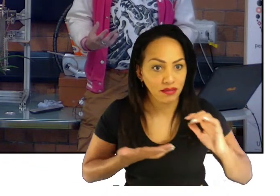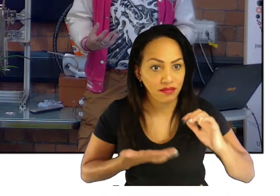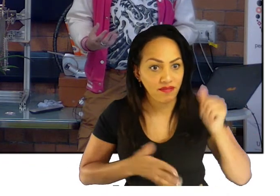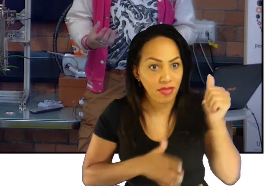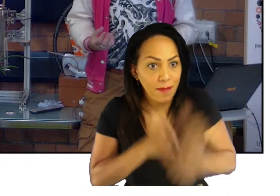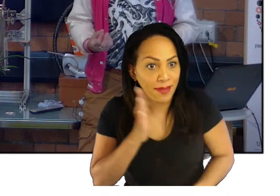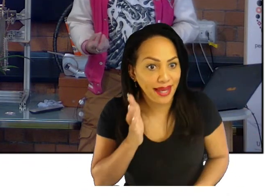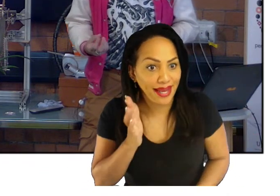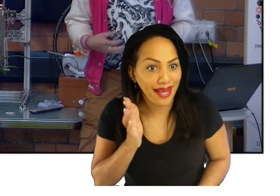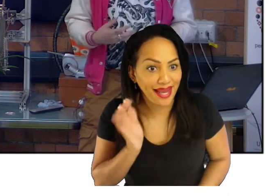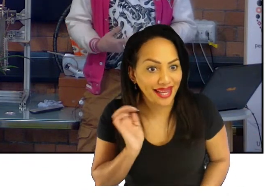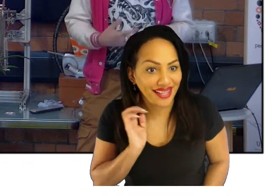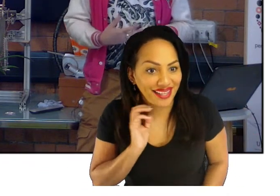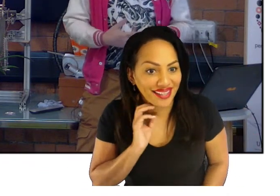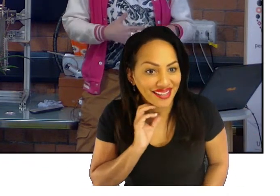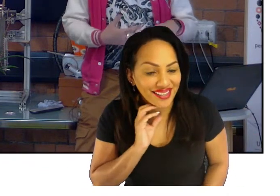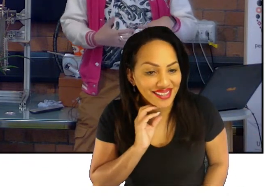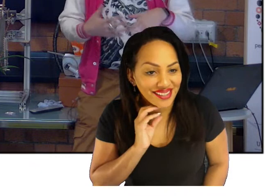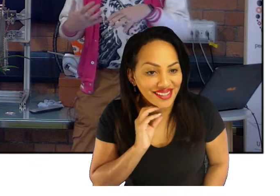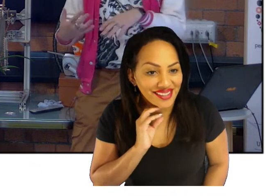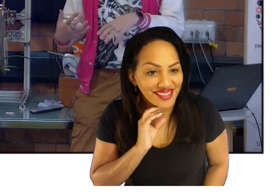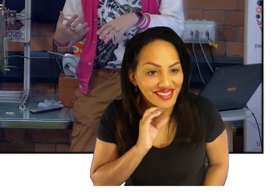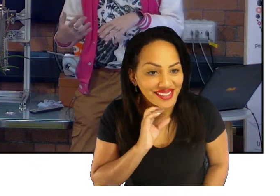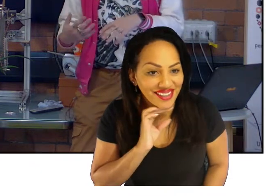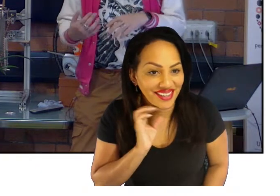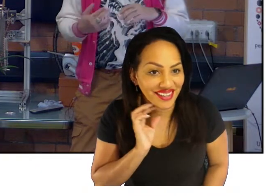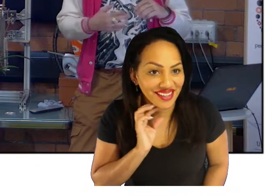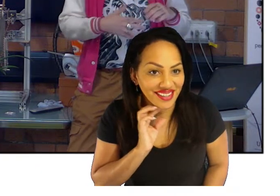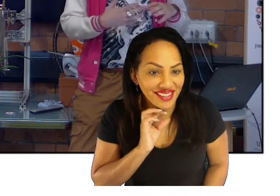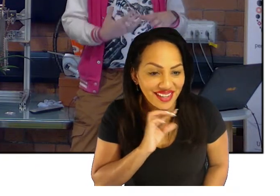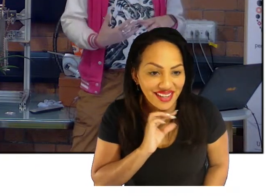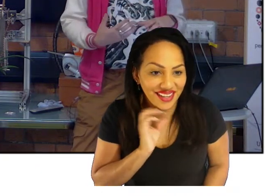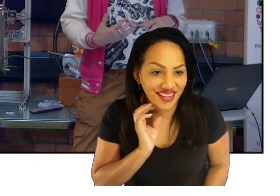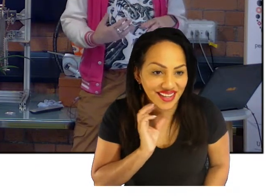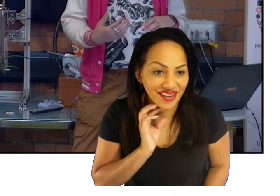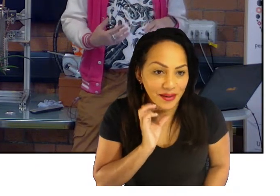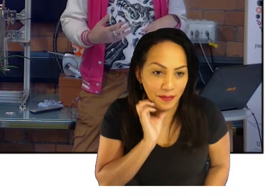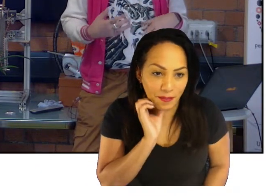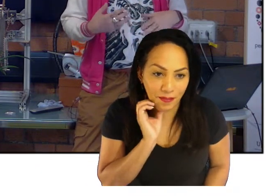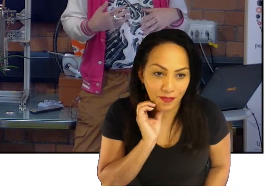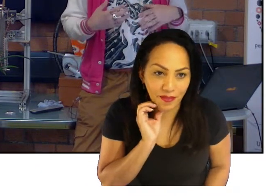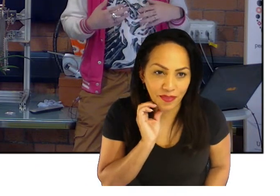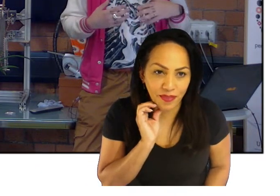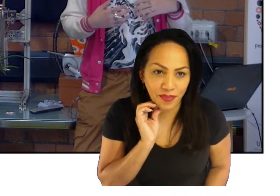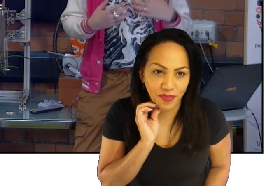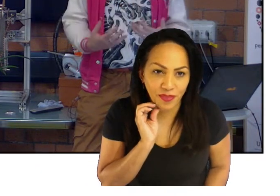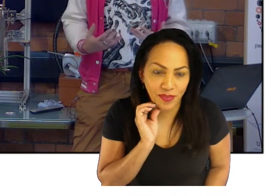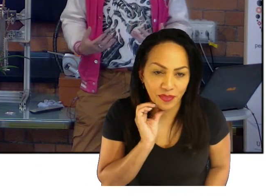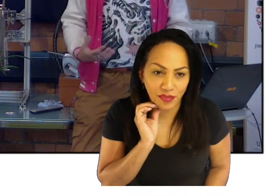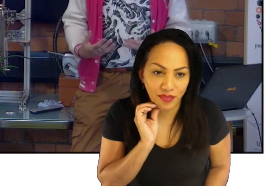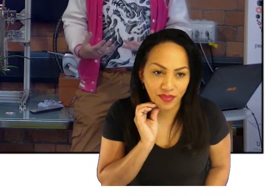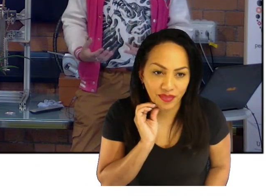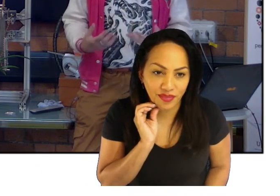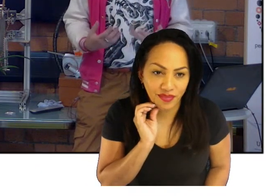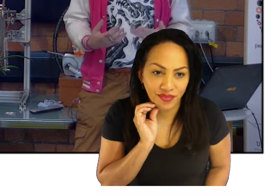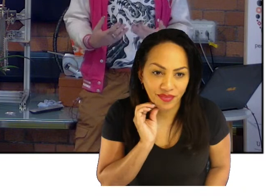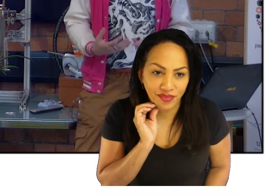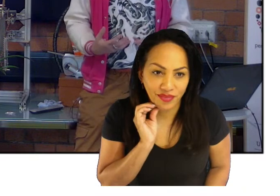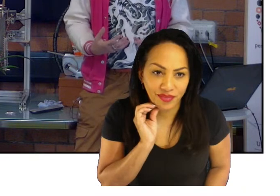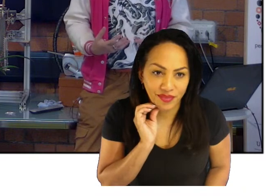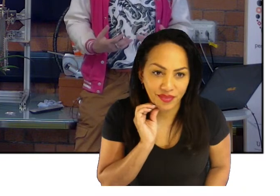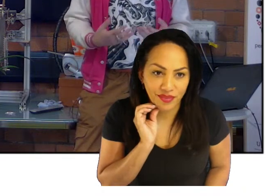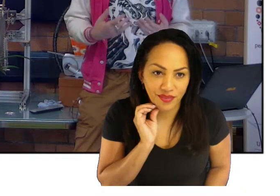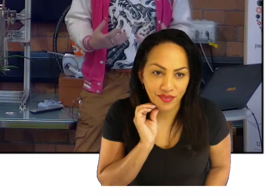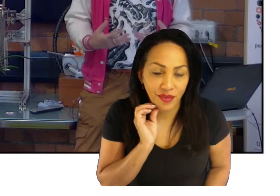in some ways, it feels like in asking the question, you have answered a lot of it, in that you have stated that you want to